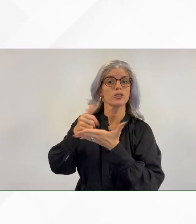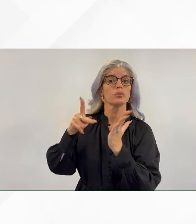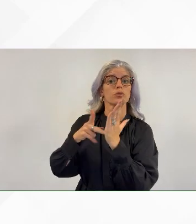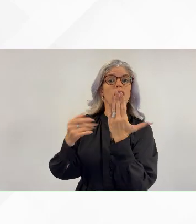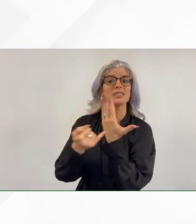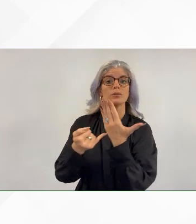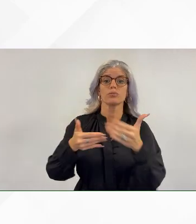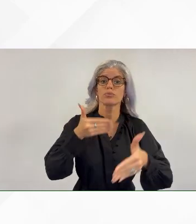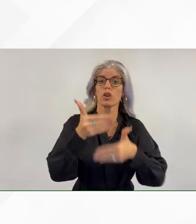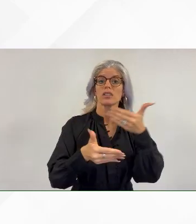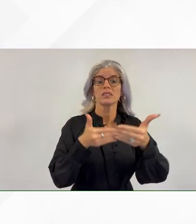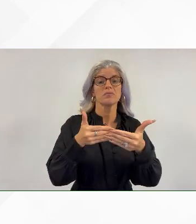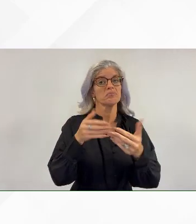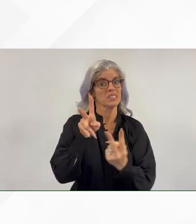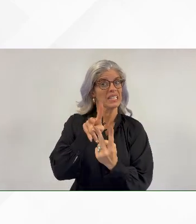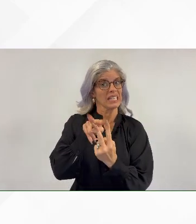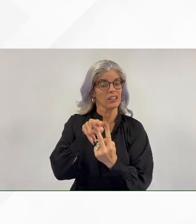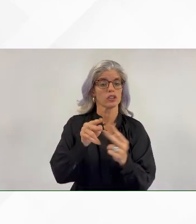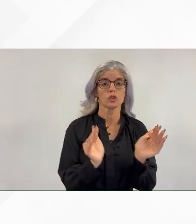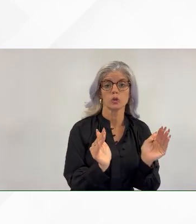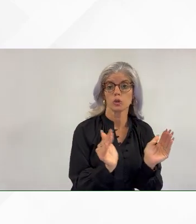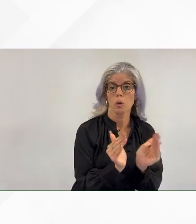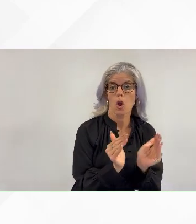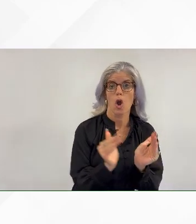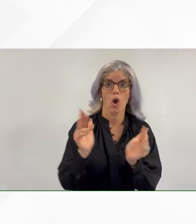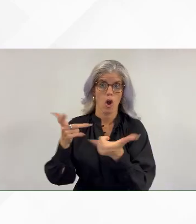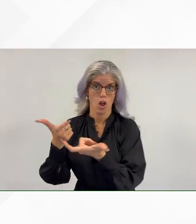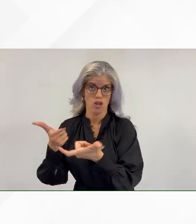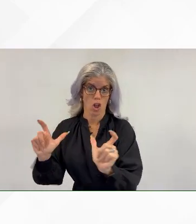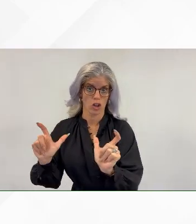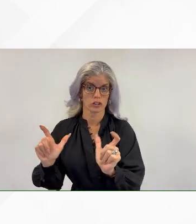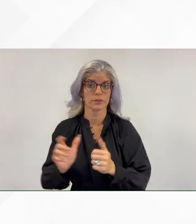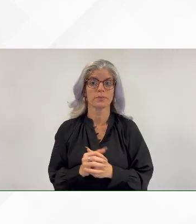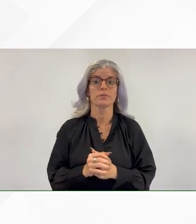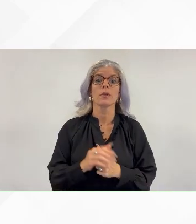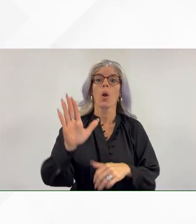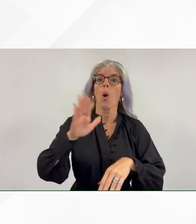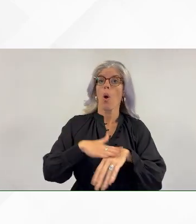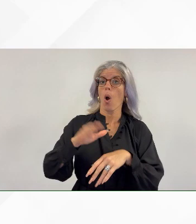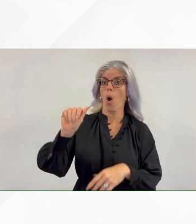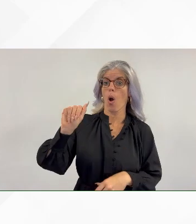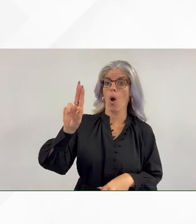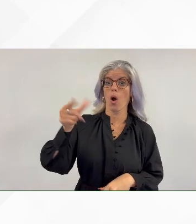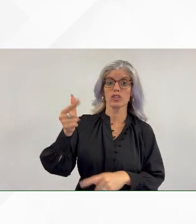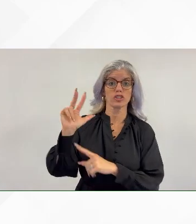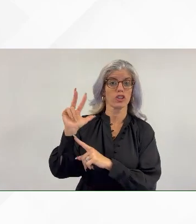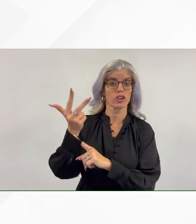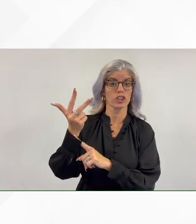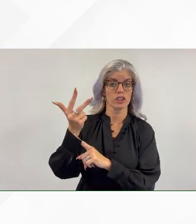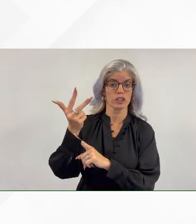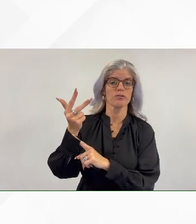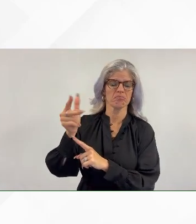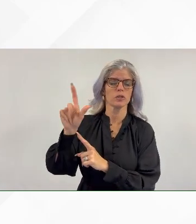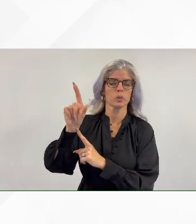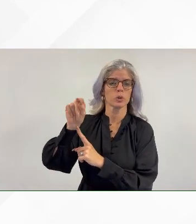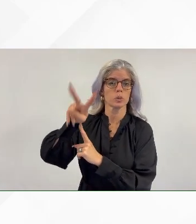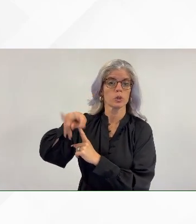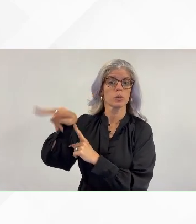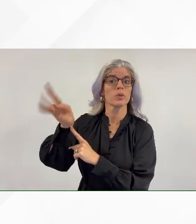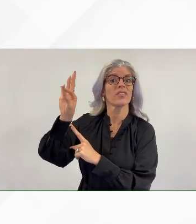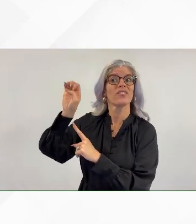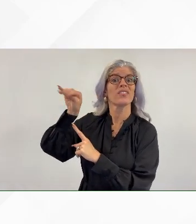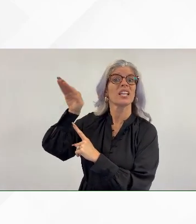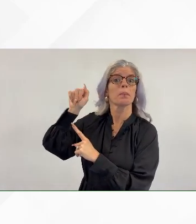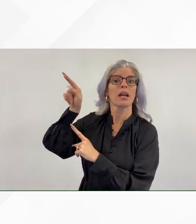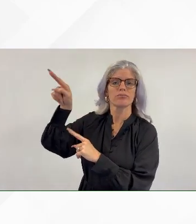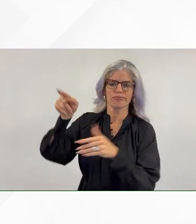Public assistance projects are processed as either small or large projects. On August 3, 2022, FEMA implemented a